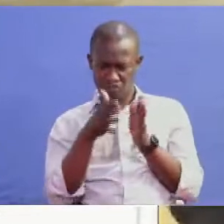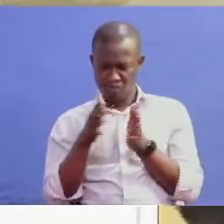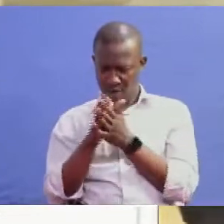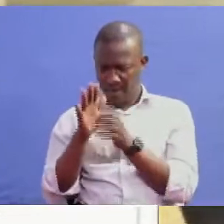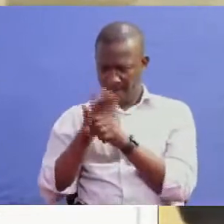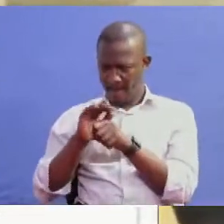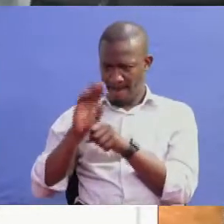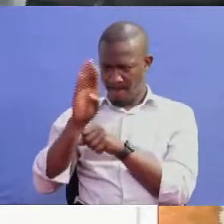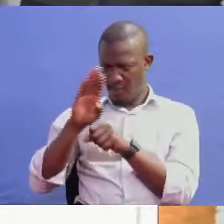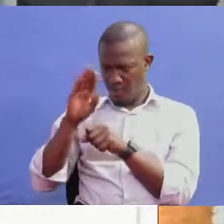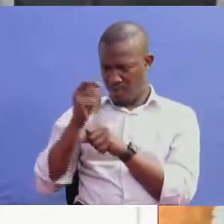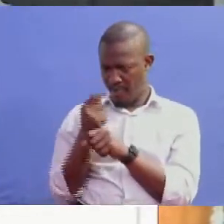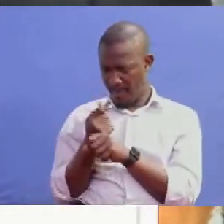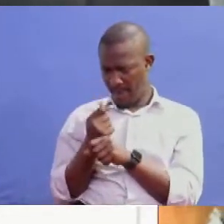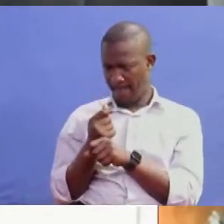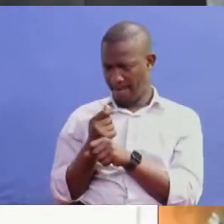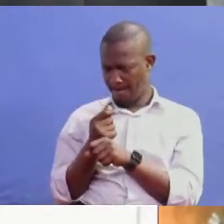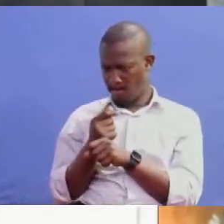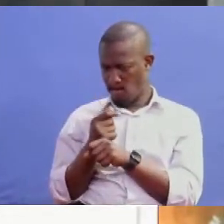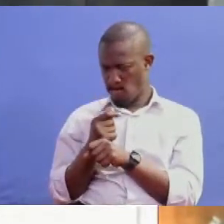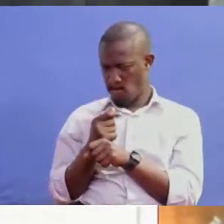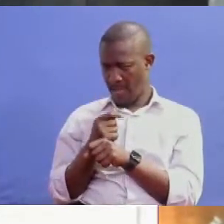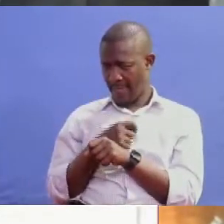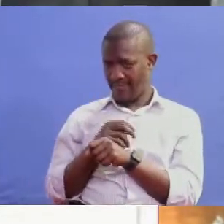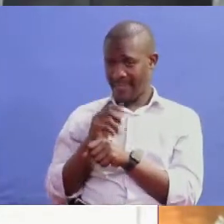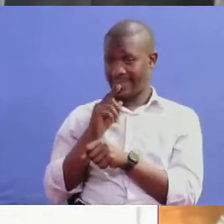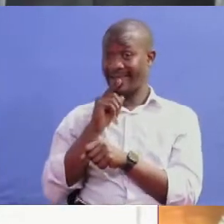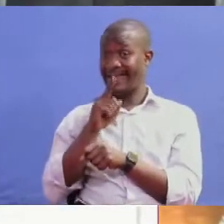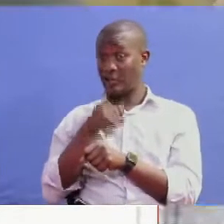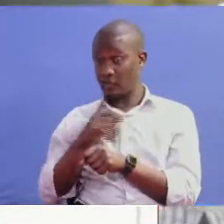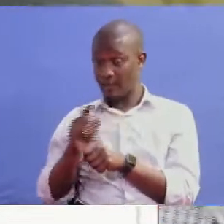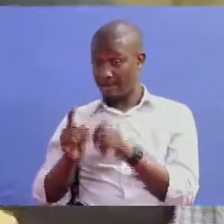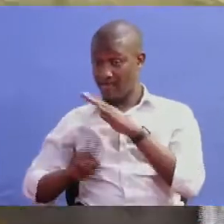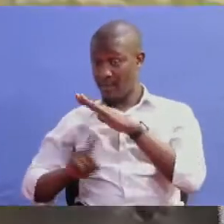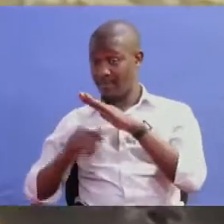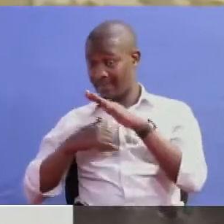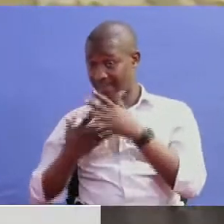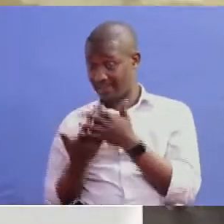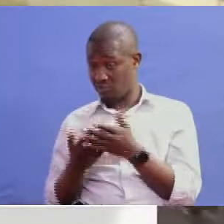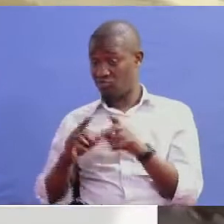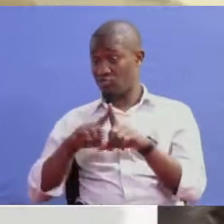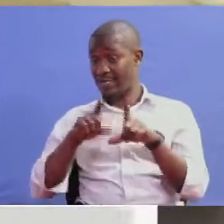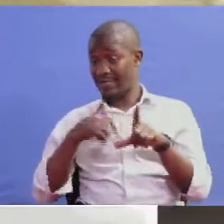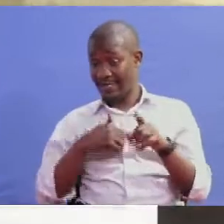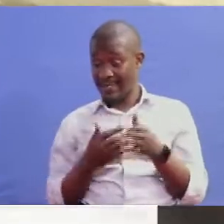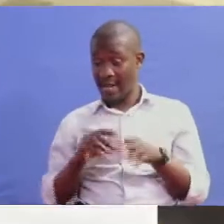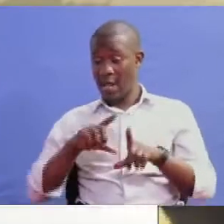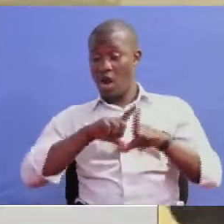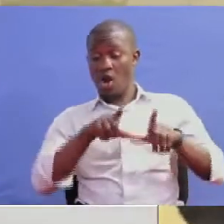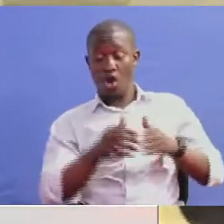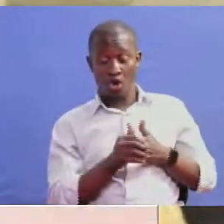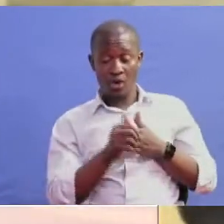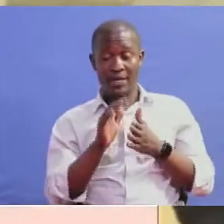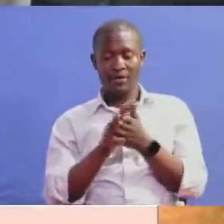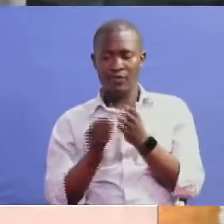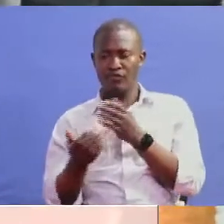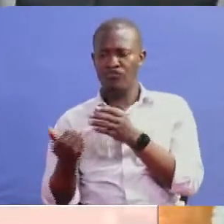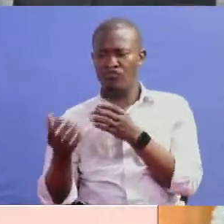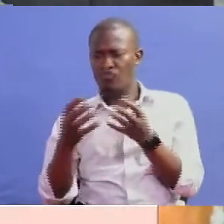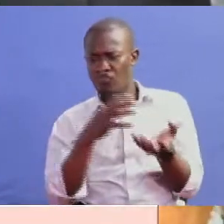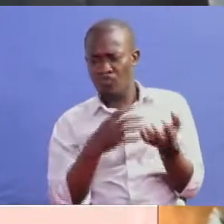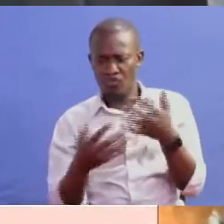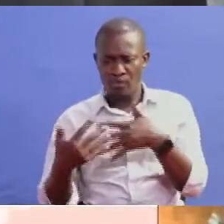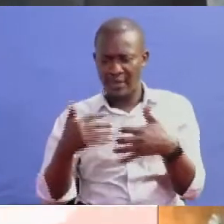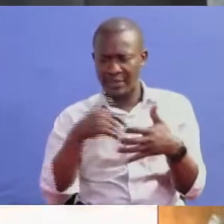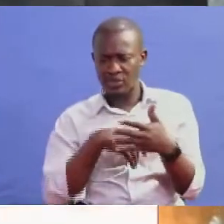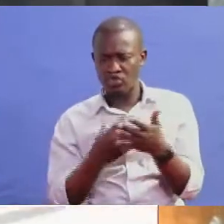shilling gold mining venture. The residents are accusing the ministry in charge of mining and local leadership of colluding with the private developer